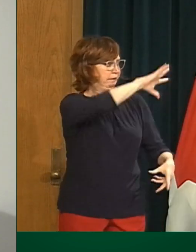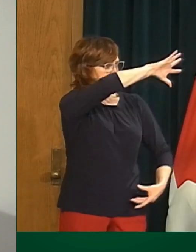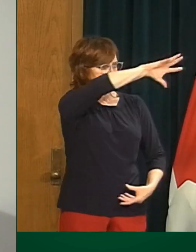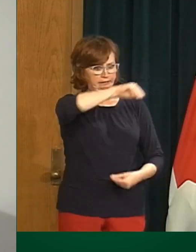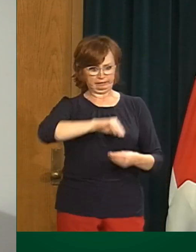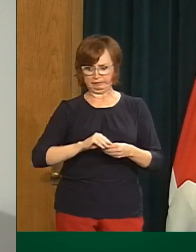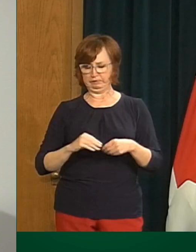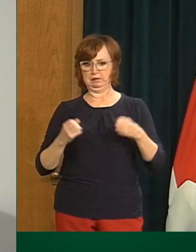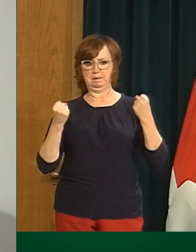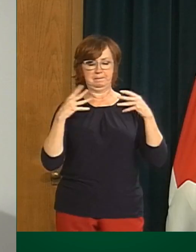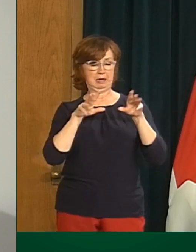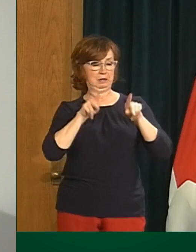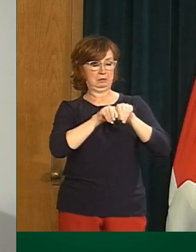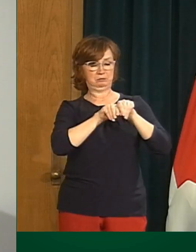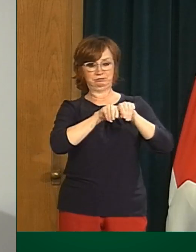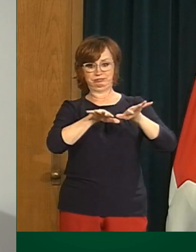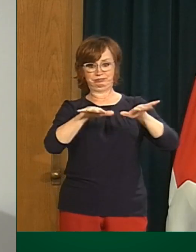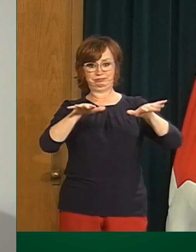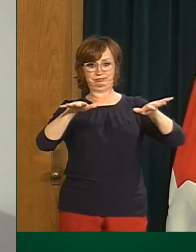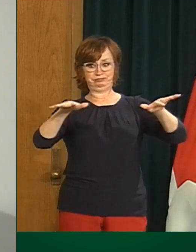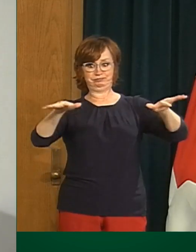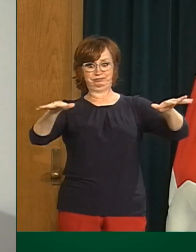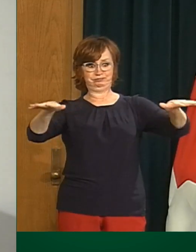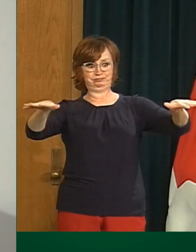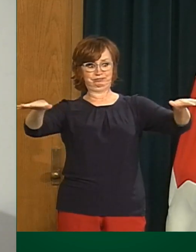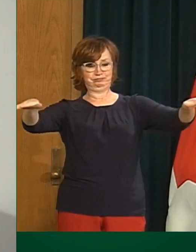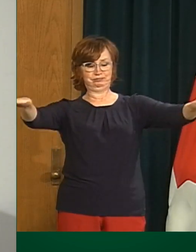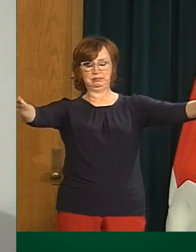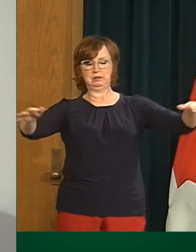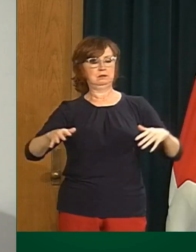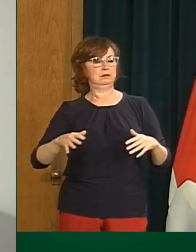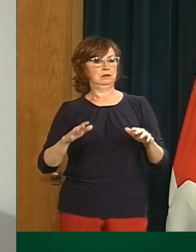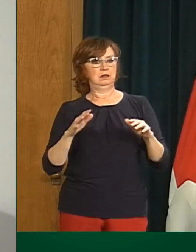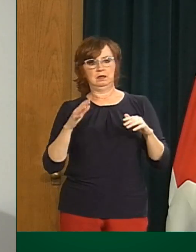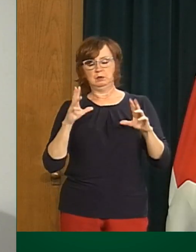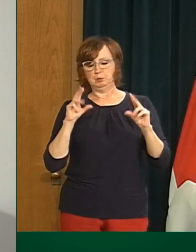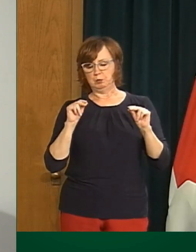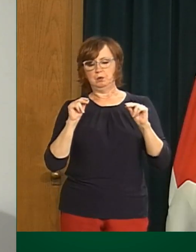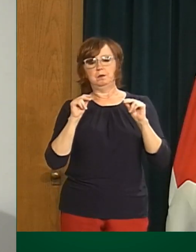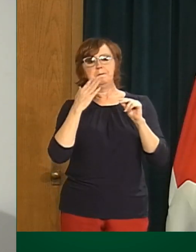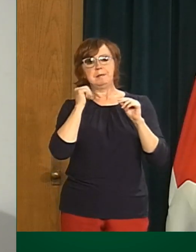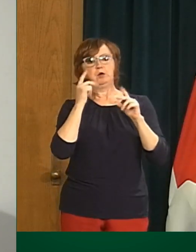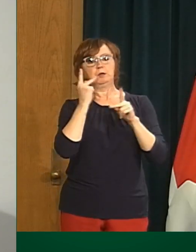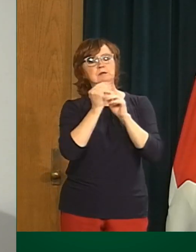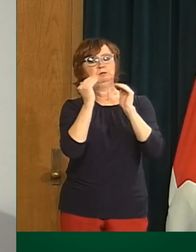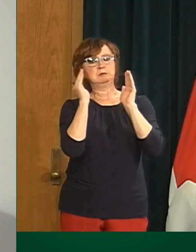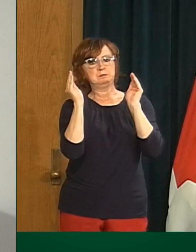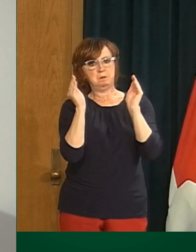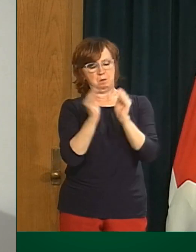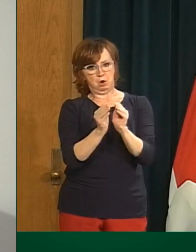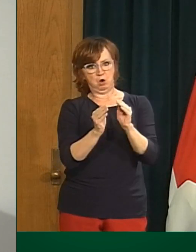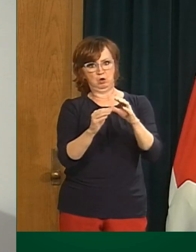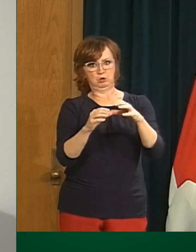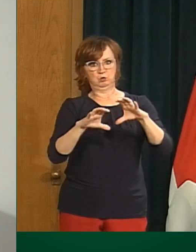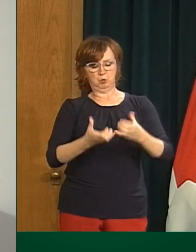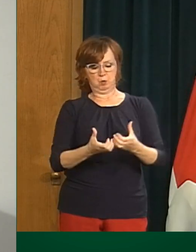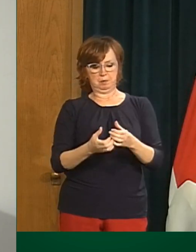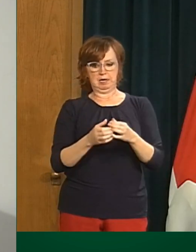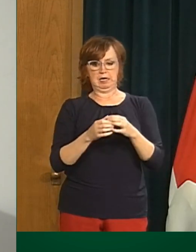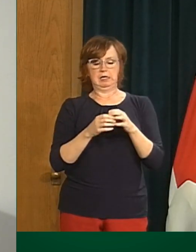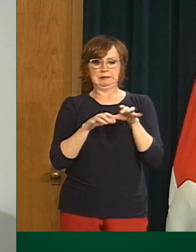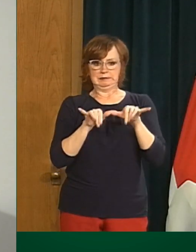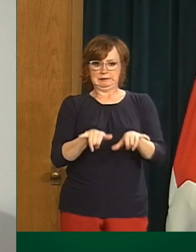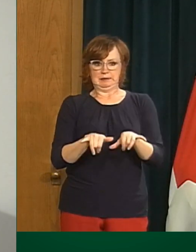that would be like a mini mass gathering event spread over 14 days. So I think it's really important to understand that concept and try